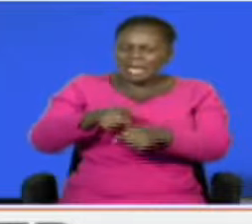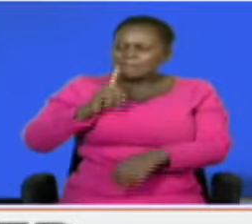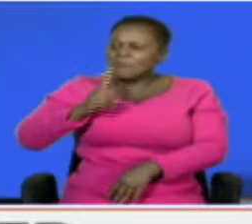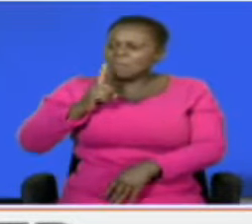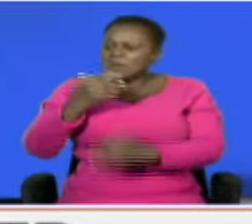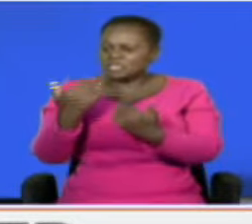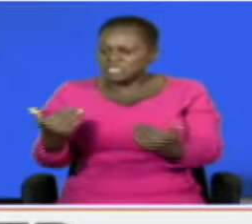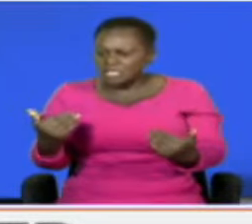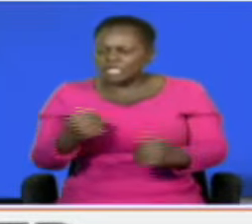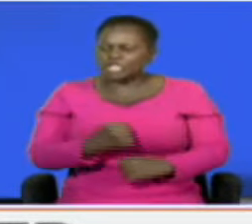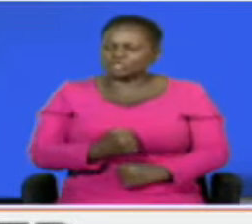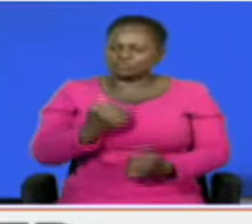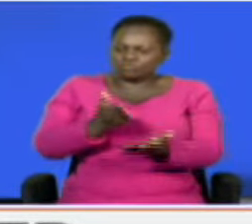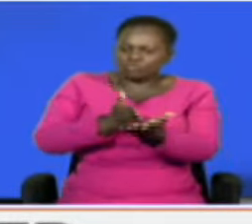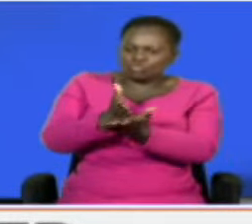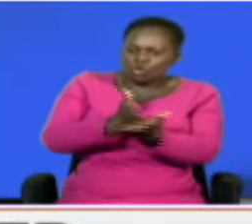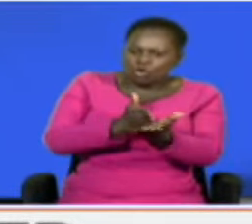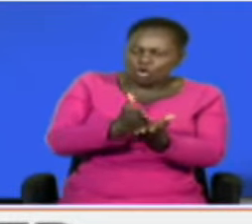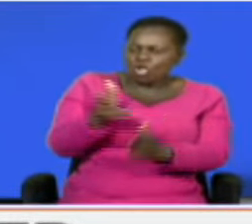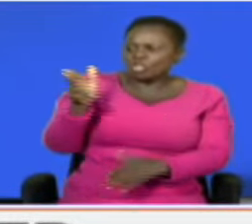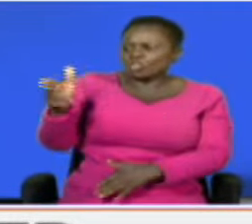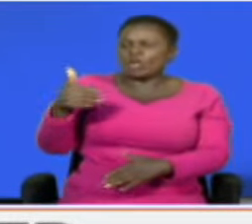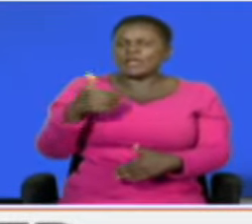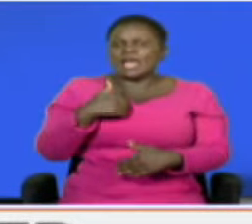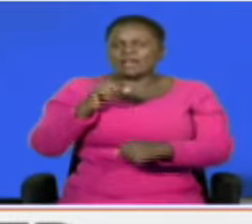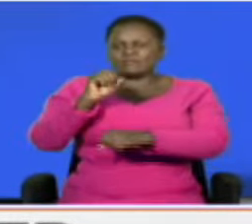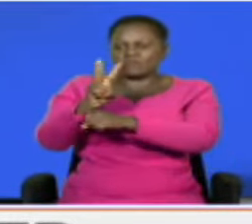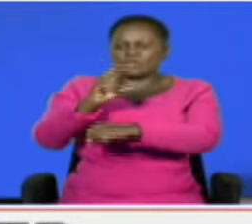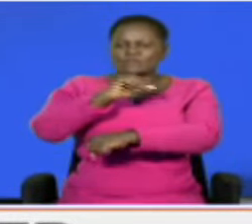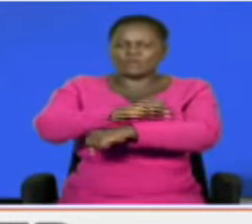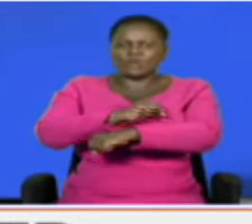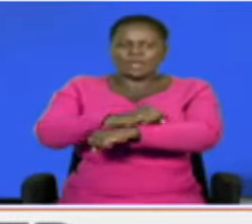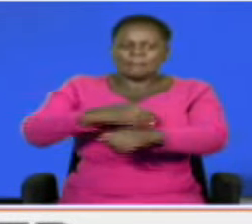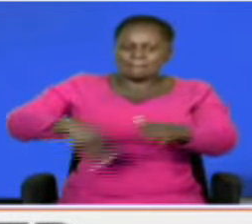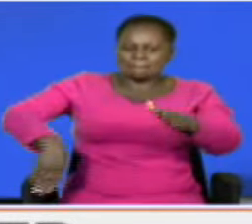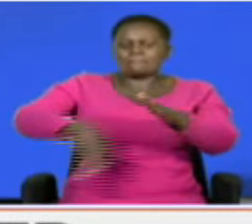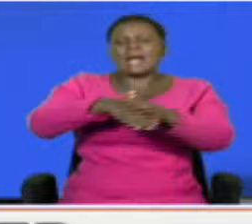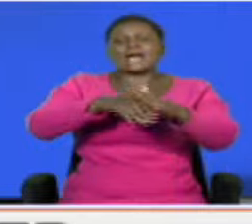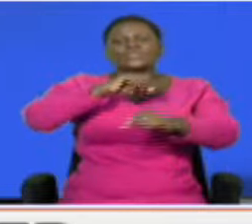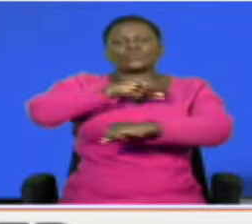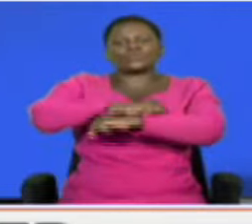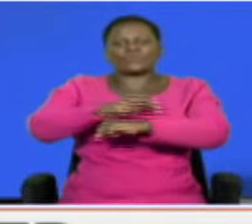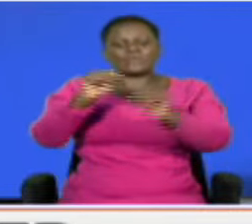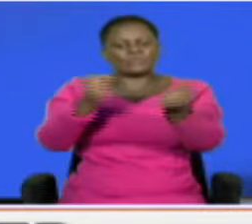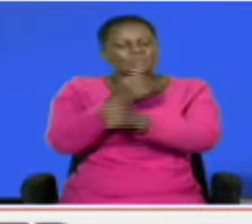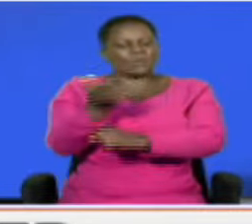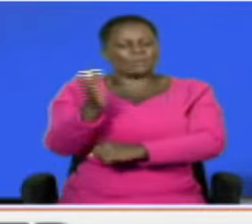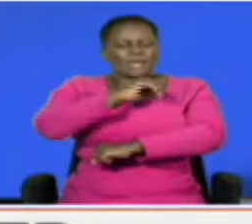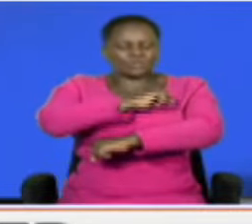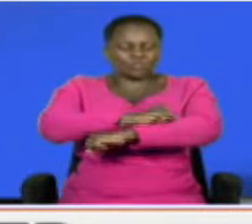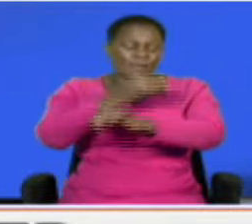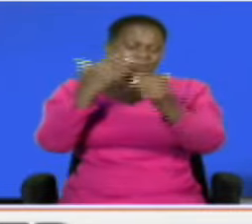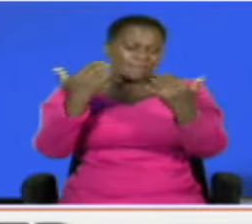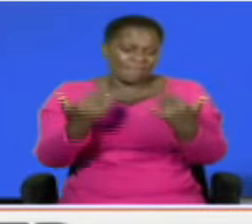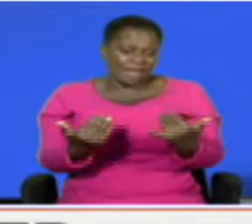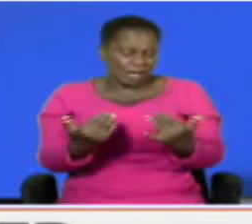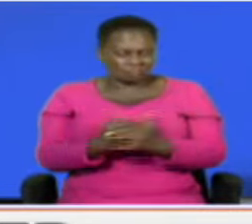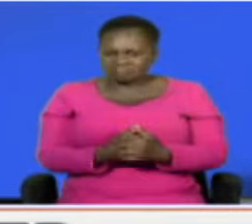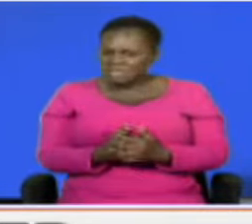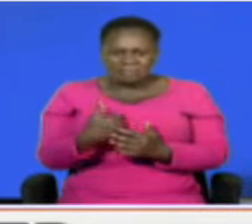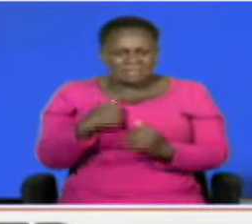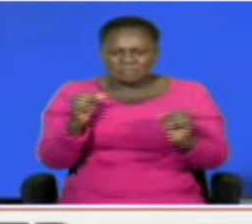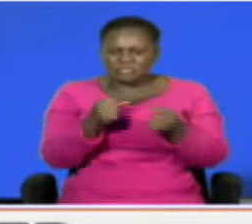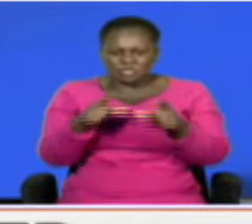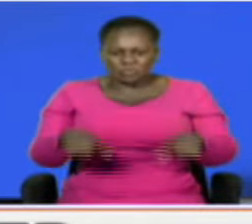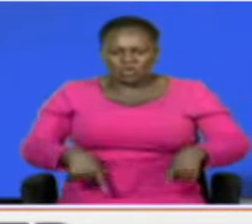shule na kisu, mara ameenda na toy gun kwa shule secondary. Alifukuzwa shule, hawezi rudi kwa shule. Na sasa siwezi